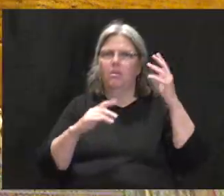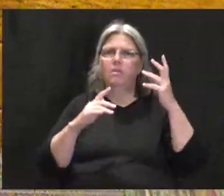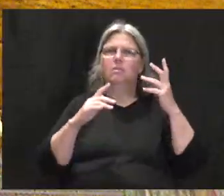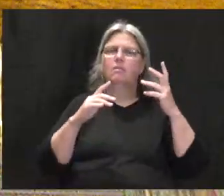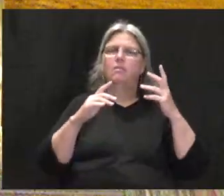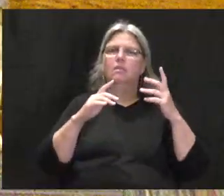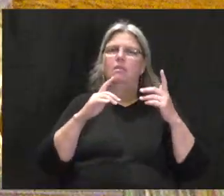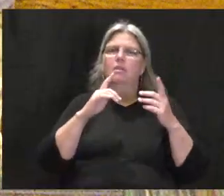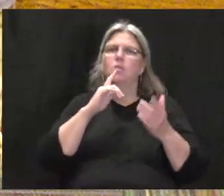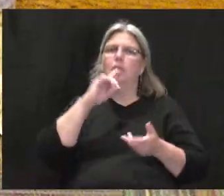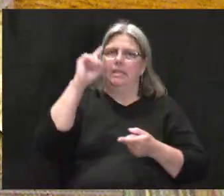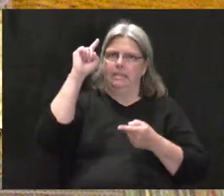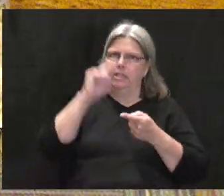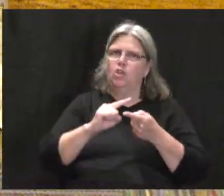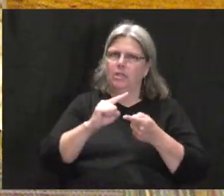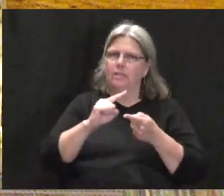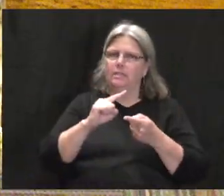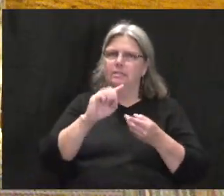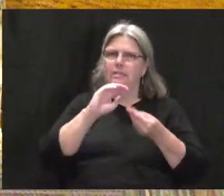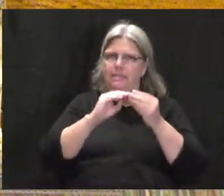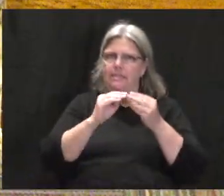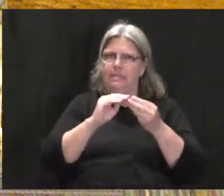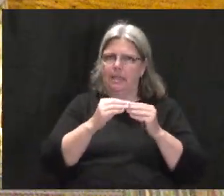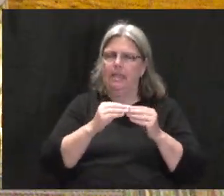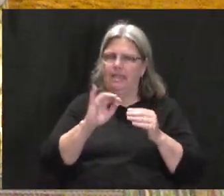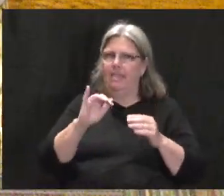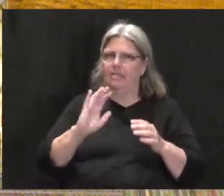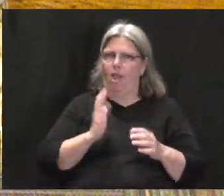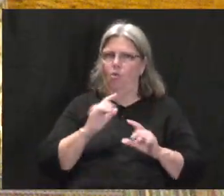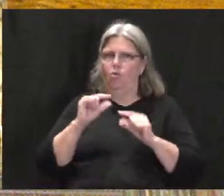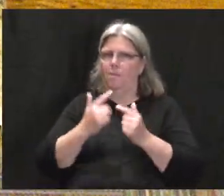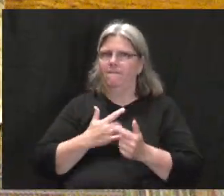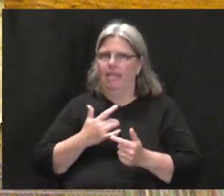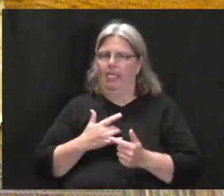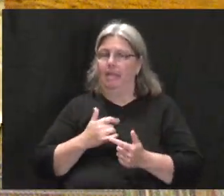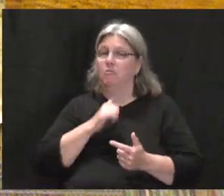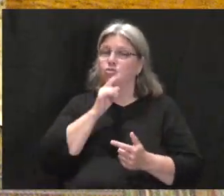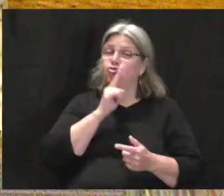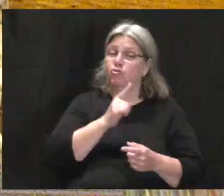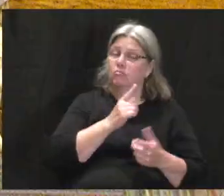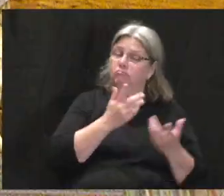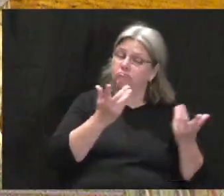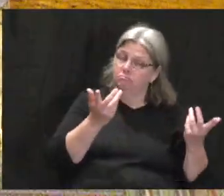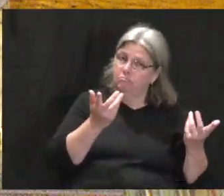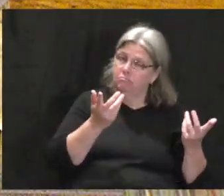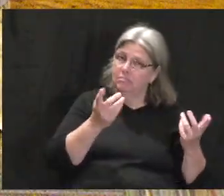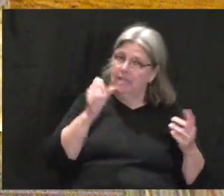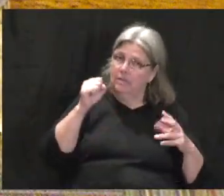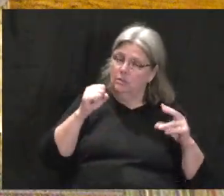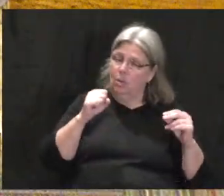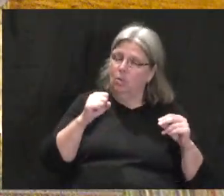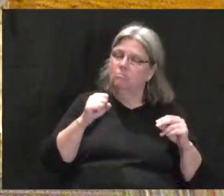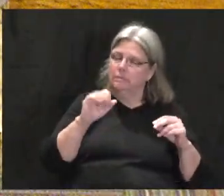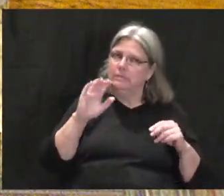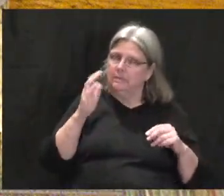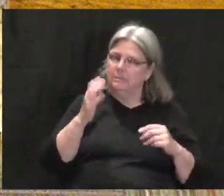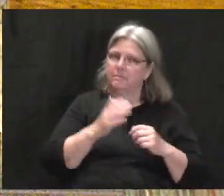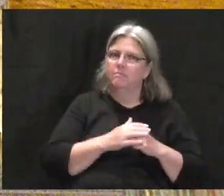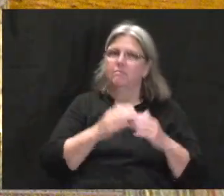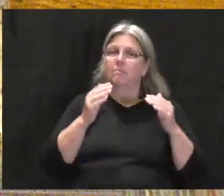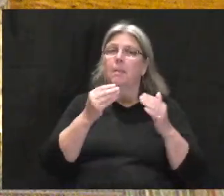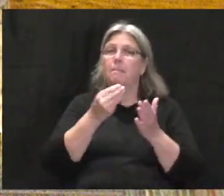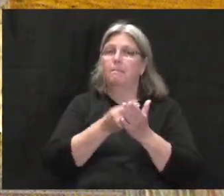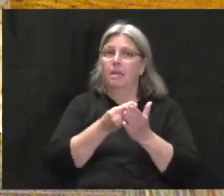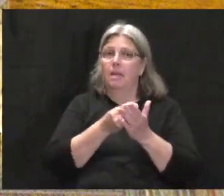Money's coming up a lot lately. The school boards, the opinion was expressed rather forcefully that the school board's role